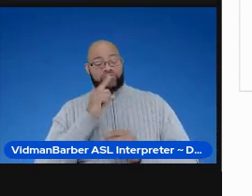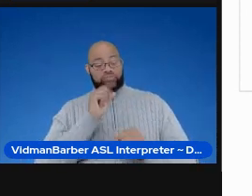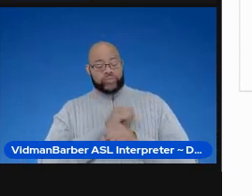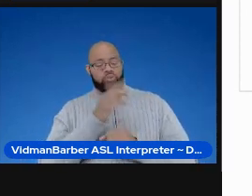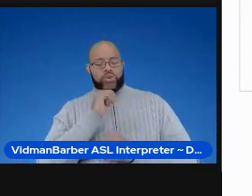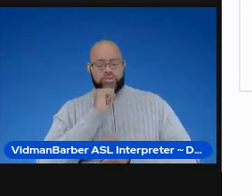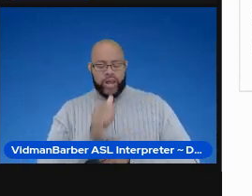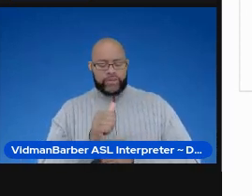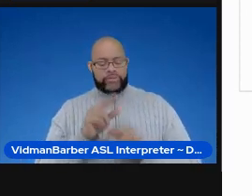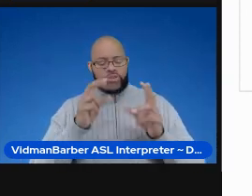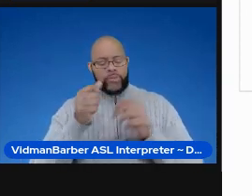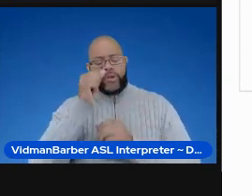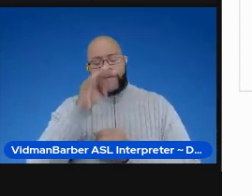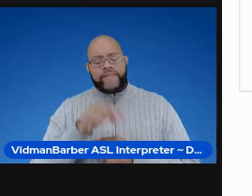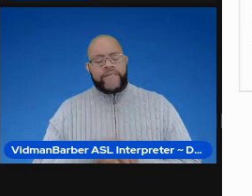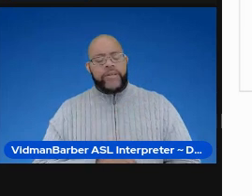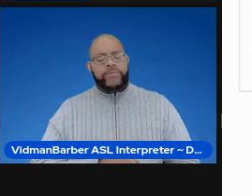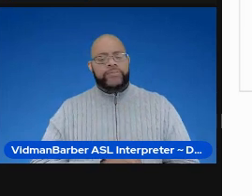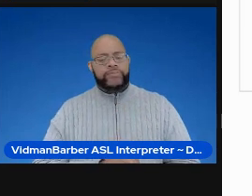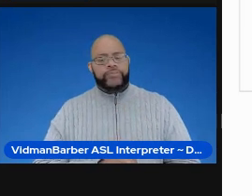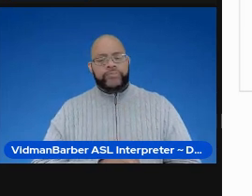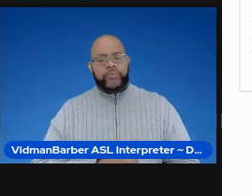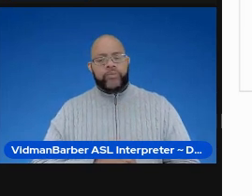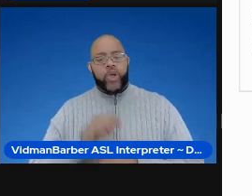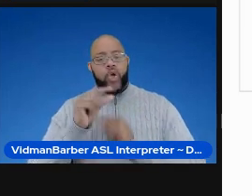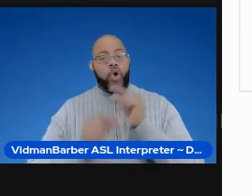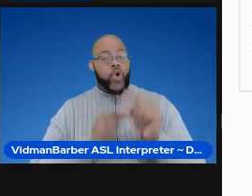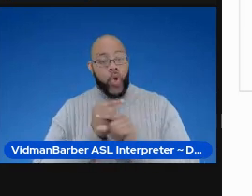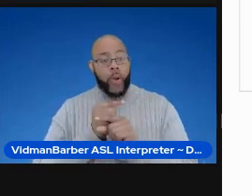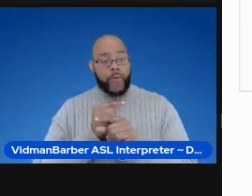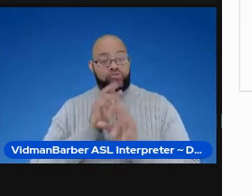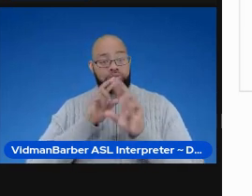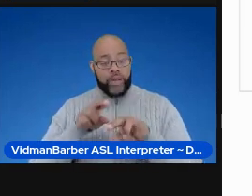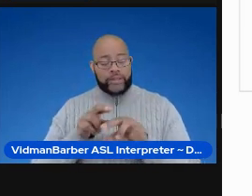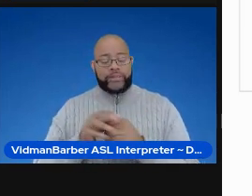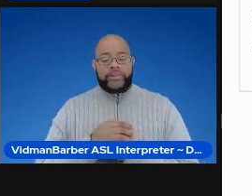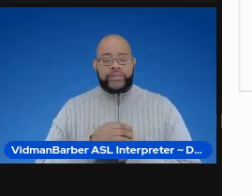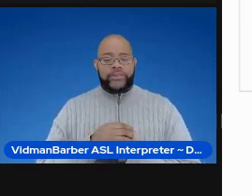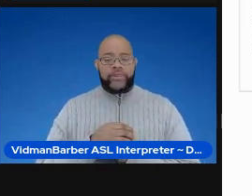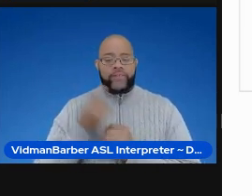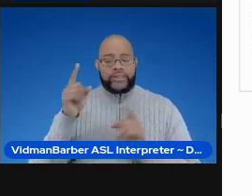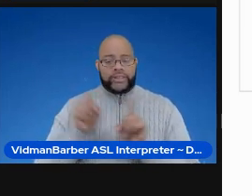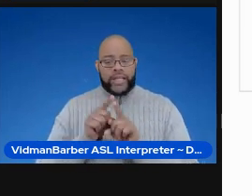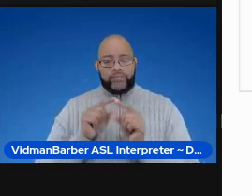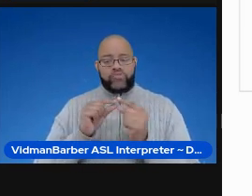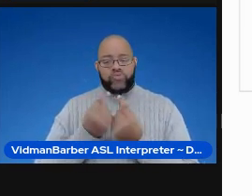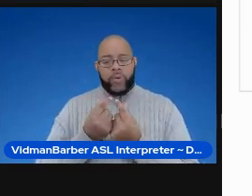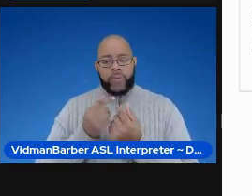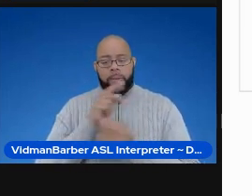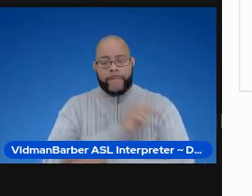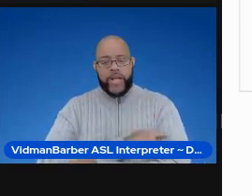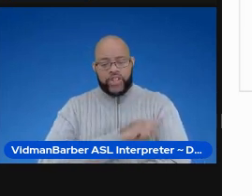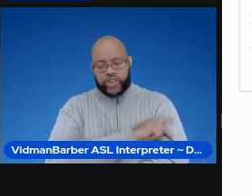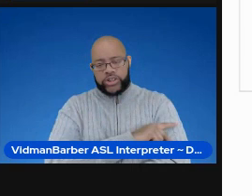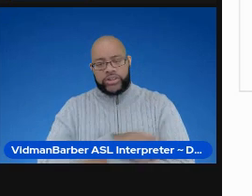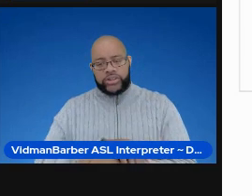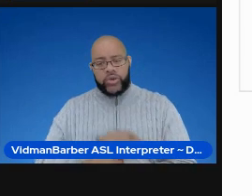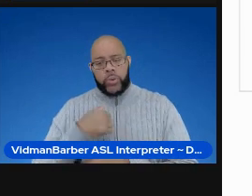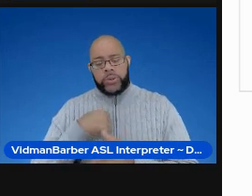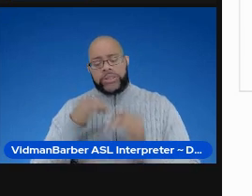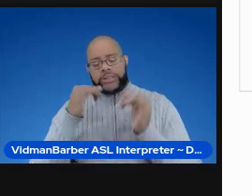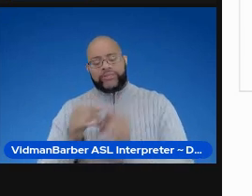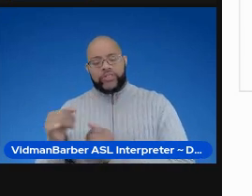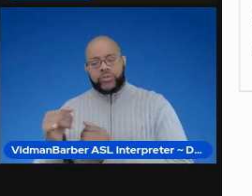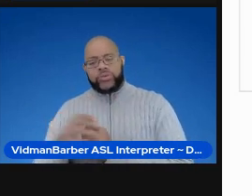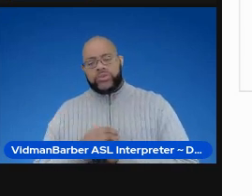in terms of the immunoglobulin responses, so for the same group of patients, individuals, I would